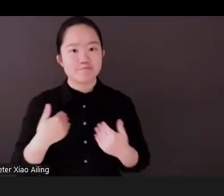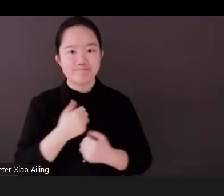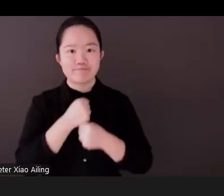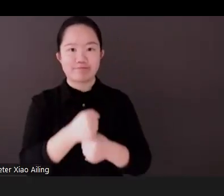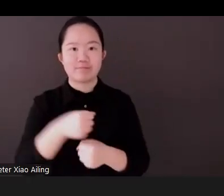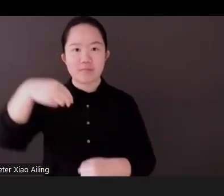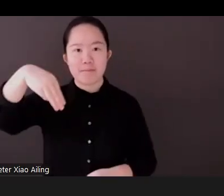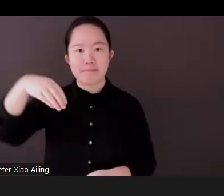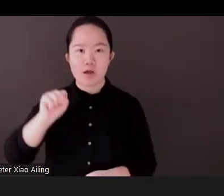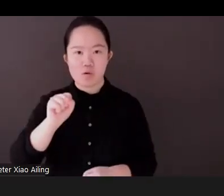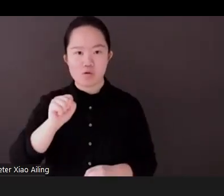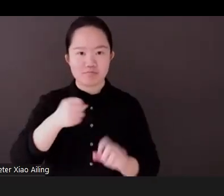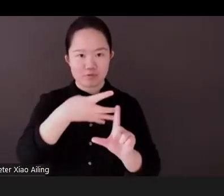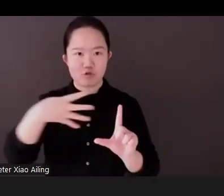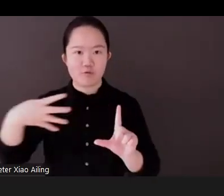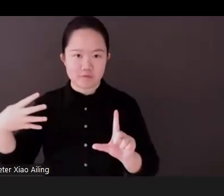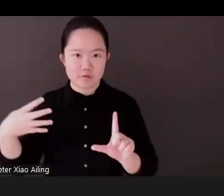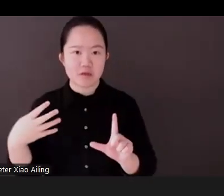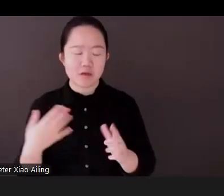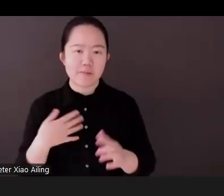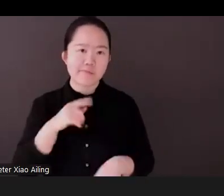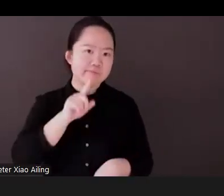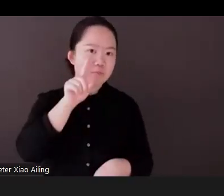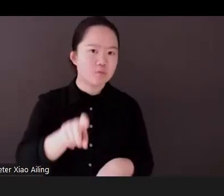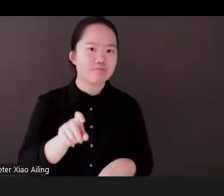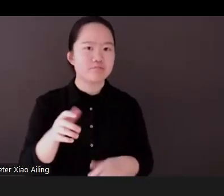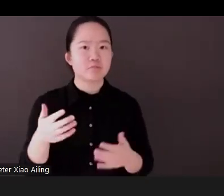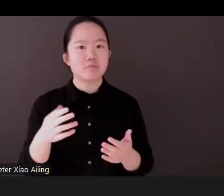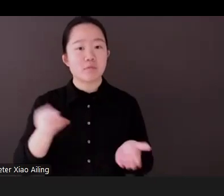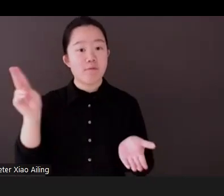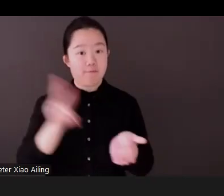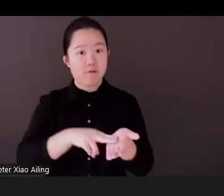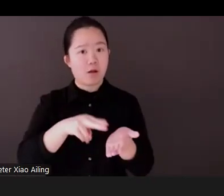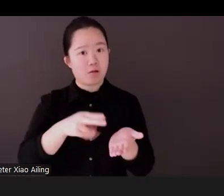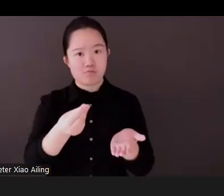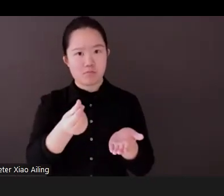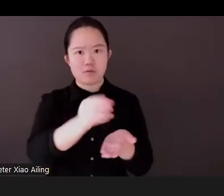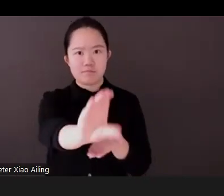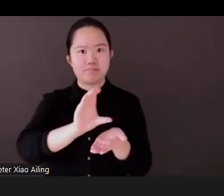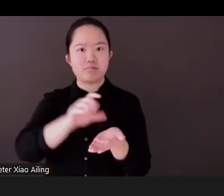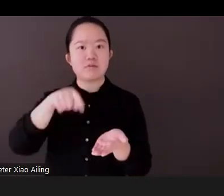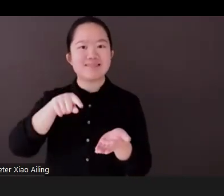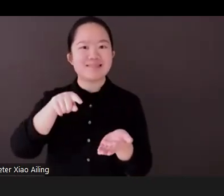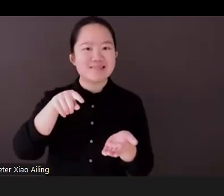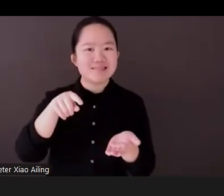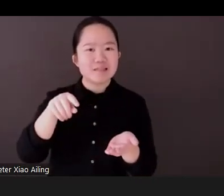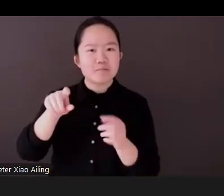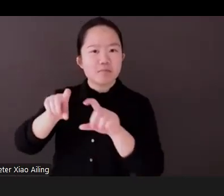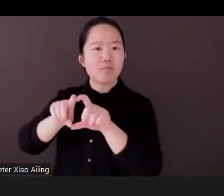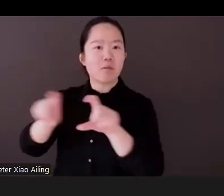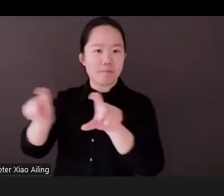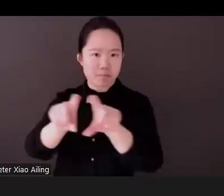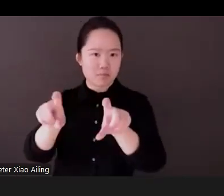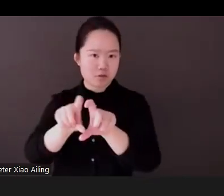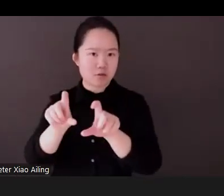to push this into we'll just pay this off this one time and we'll be okay for the next X years? Or will fines be